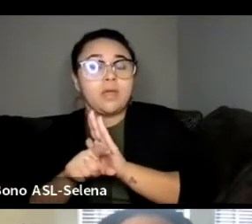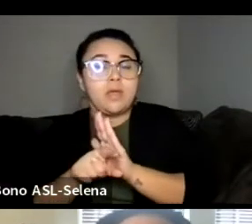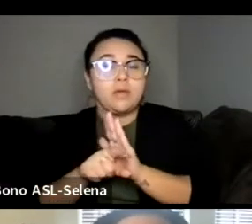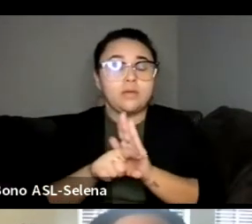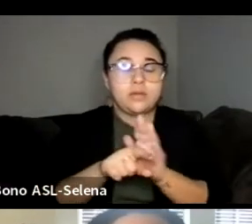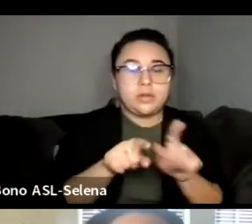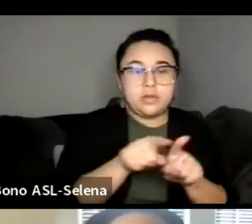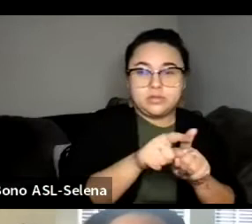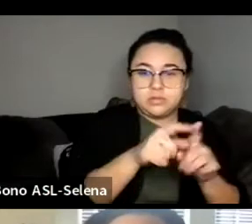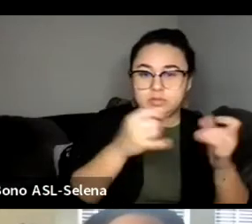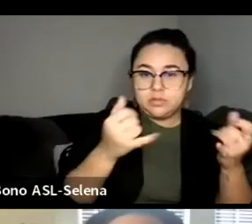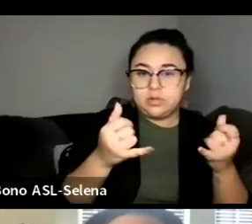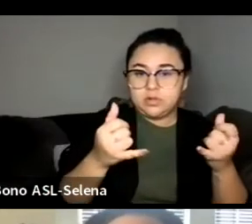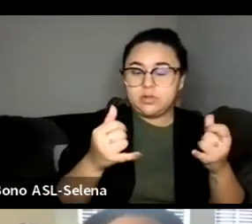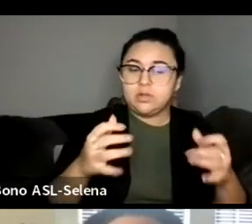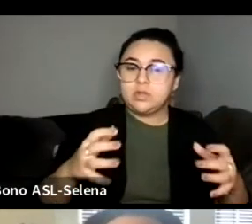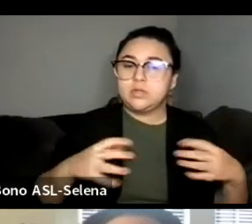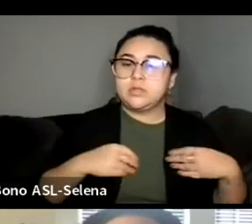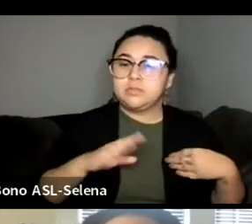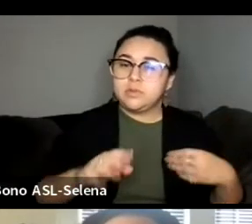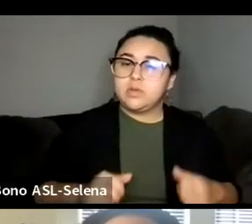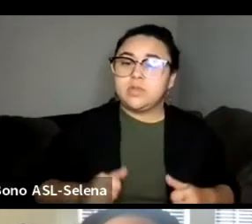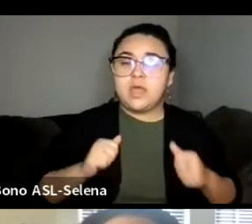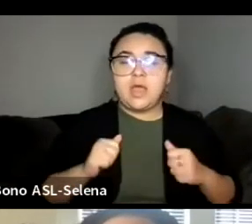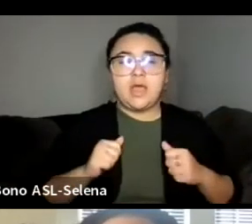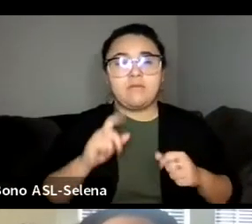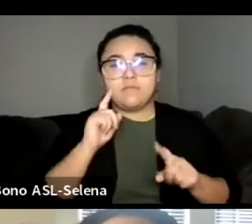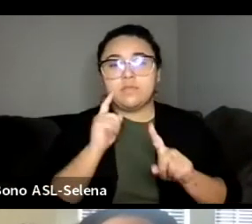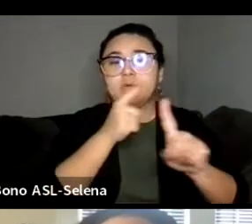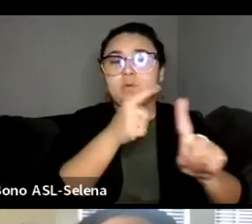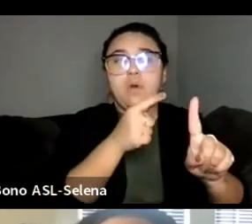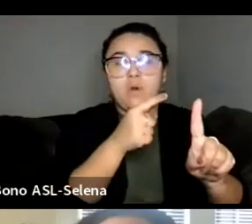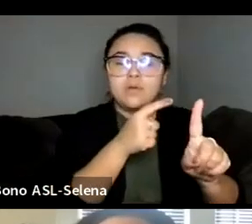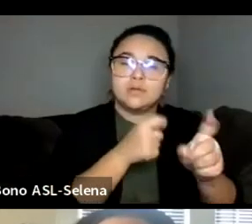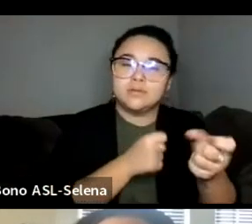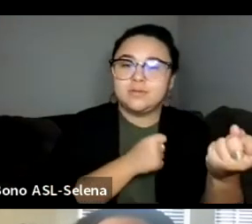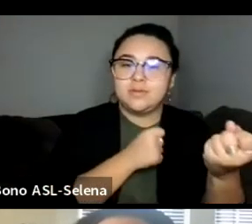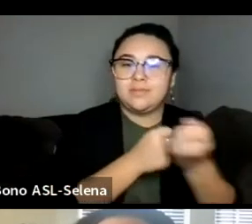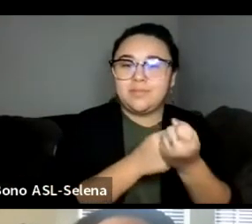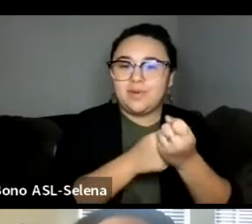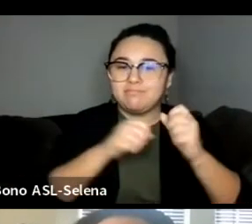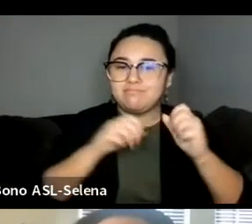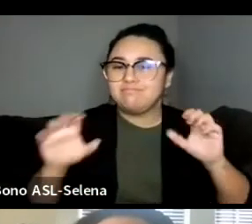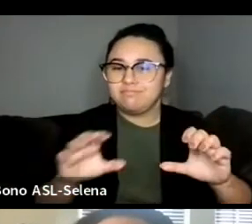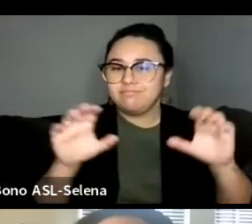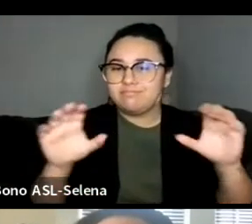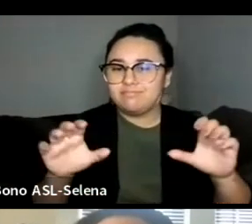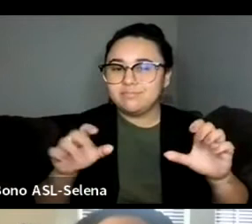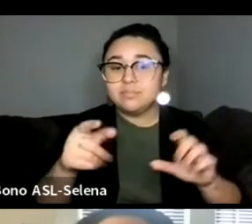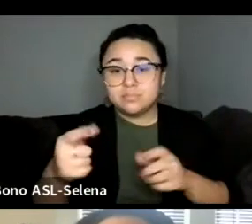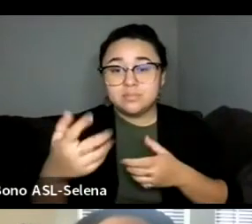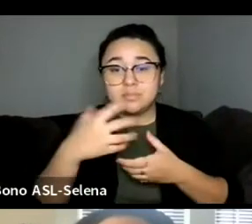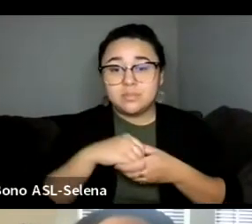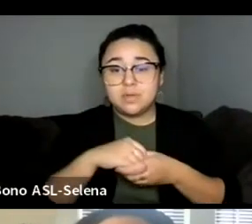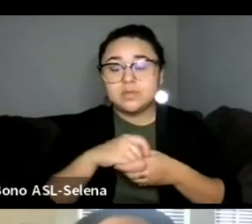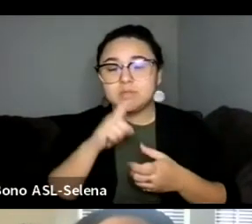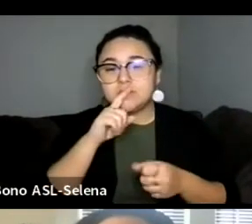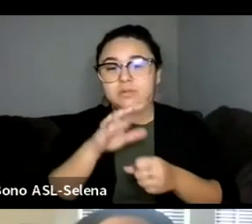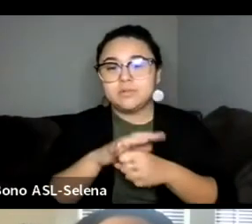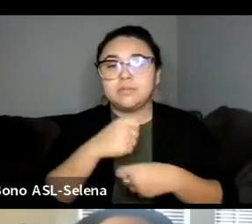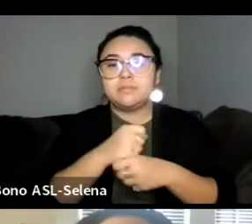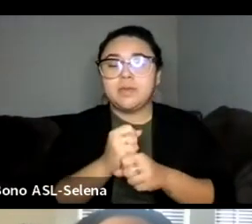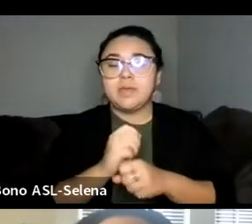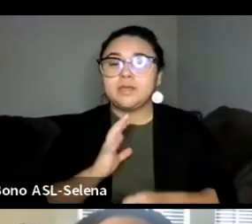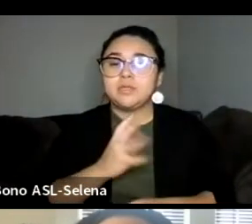embrace your life in our pursuit of productive and supportive practices. As a session participant, you commit with us to creating a transgender